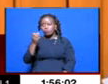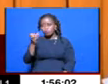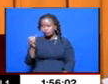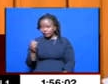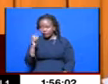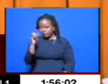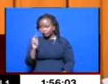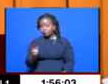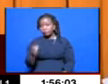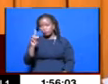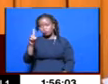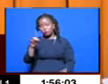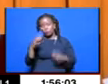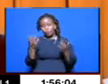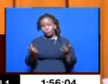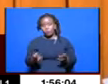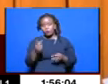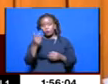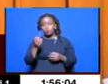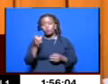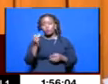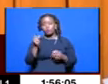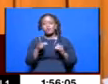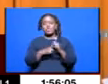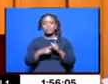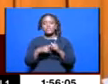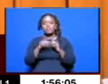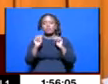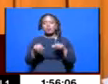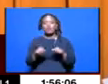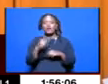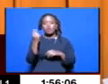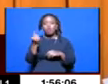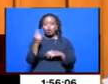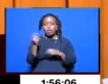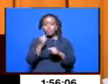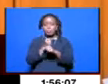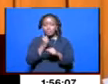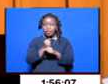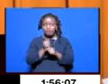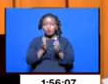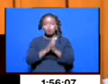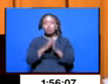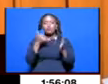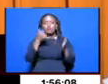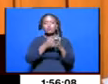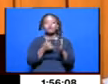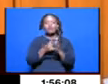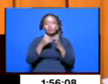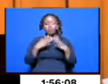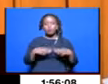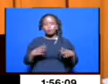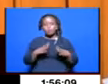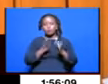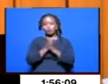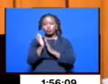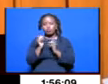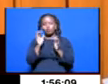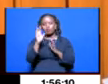257 can only be done with the involvement of the citizens by way of referendum. They